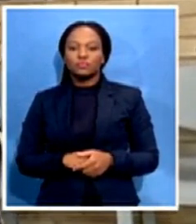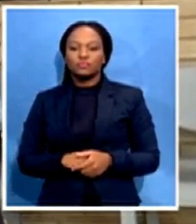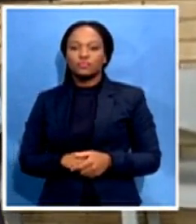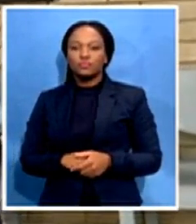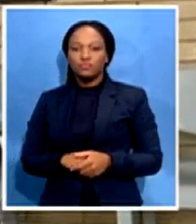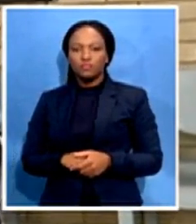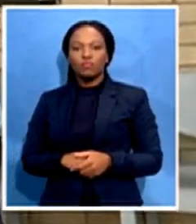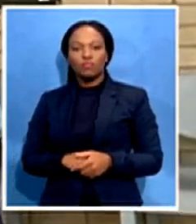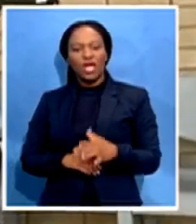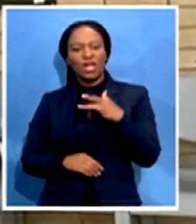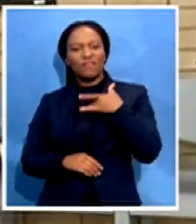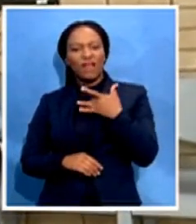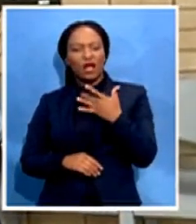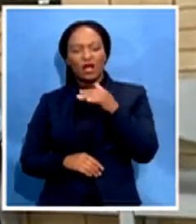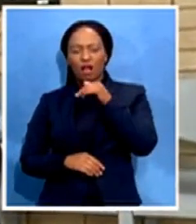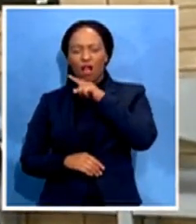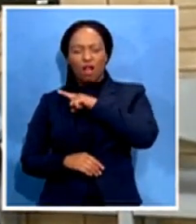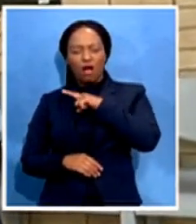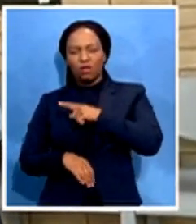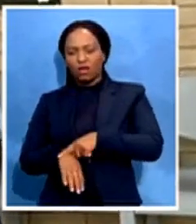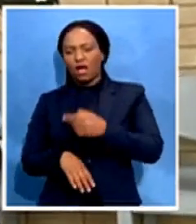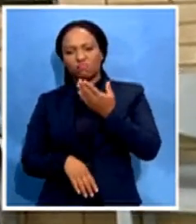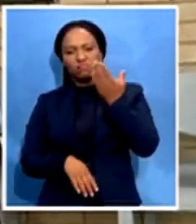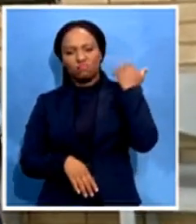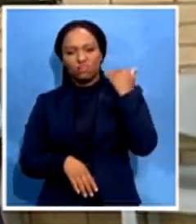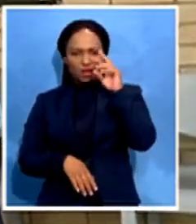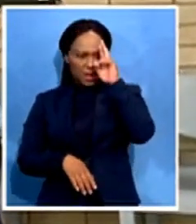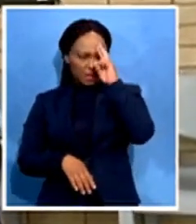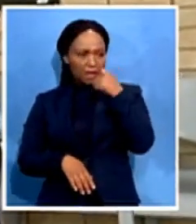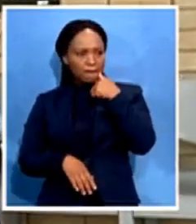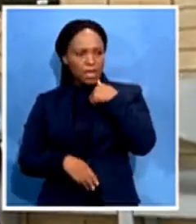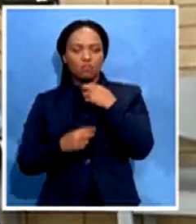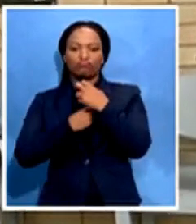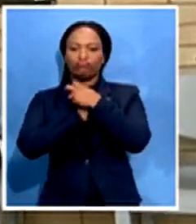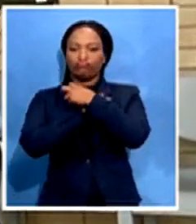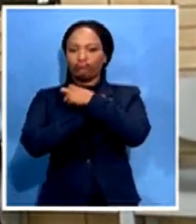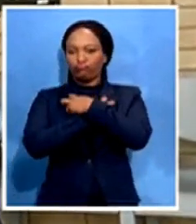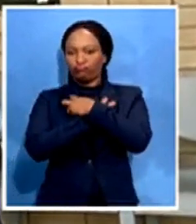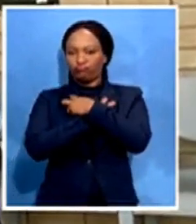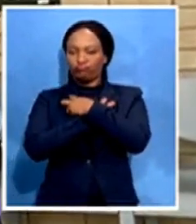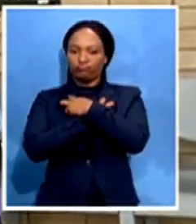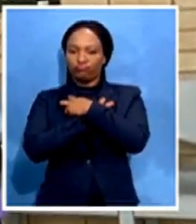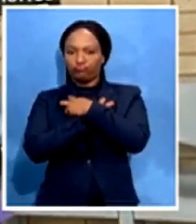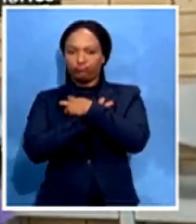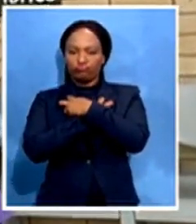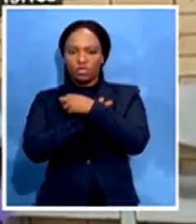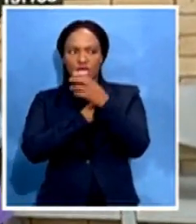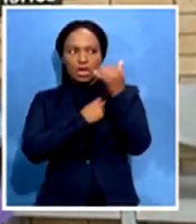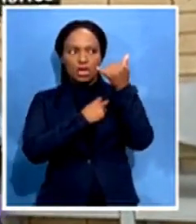I distinctly remember being on leave that day and getting called to say that we were admitted this case